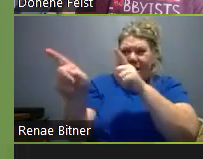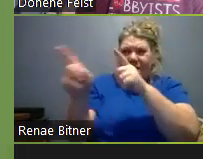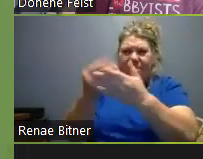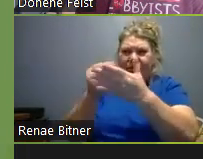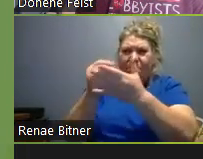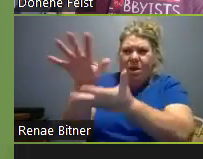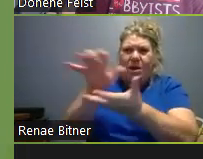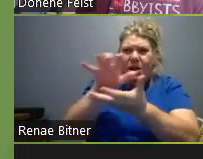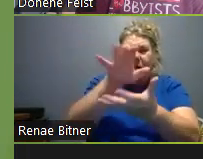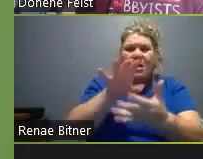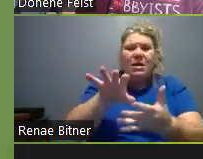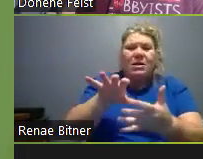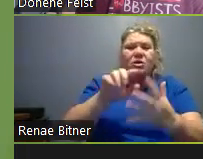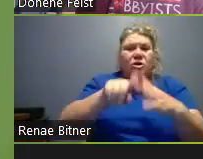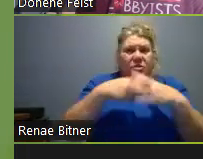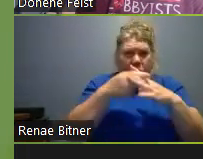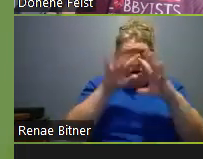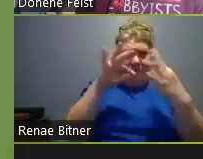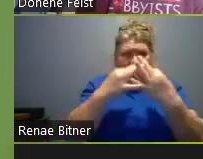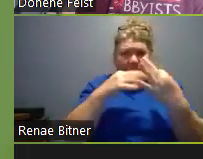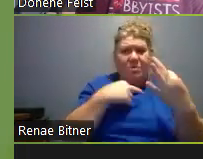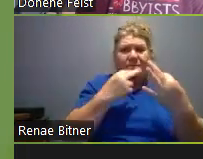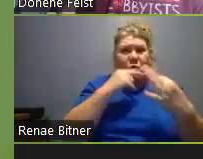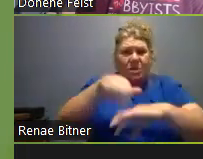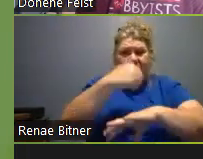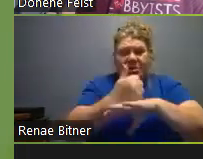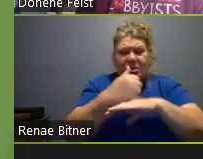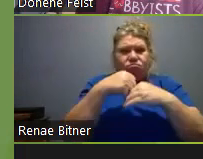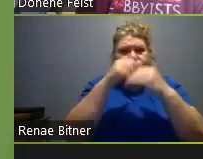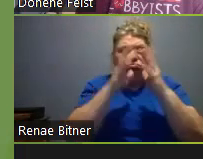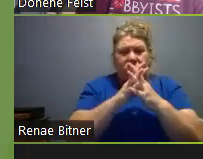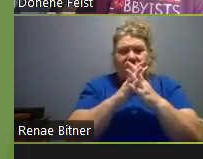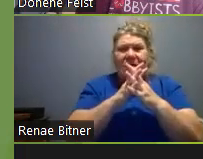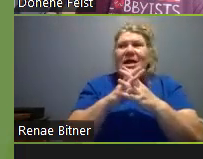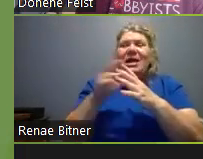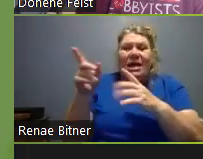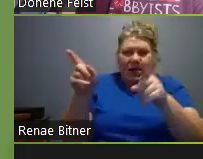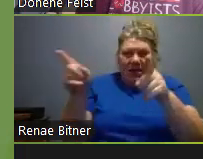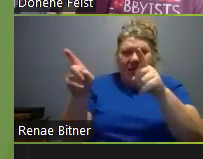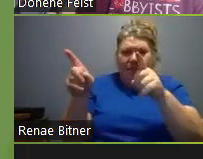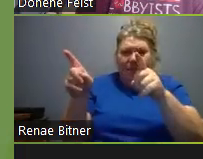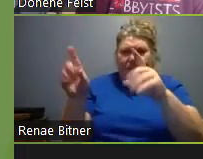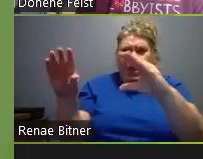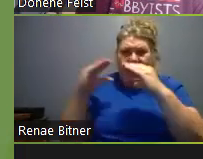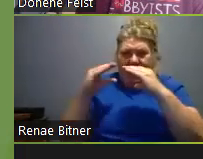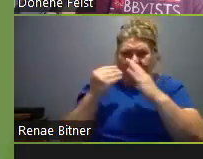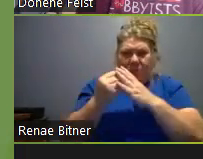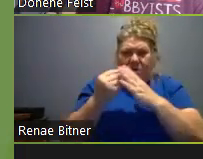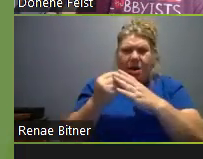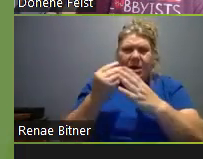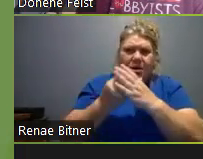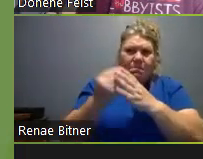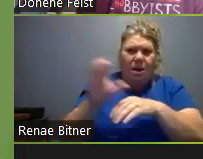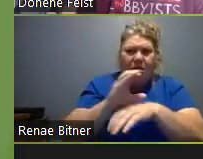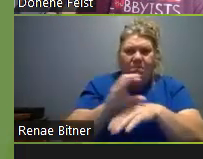get Family Voices off the ground. And then they gave me the funds for a computer. So at least